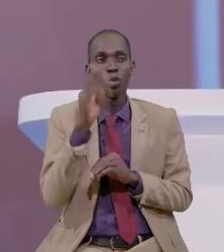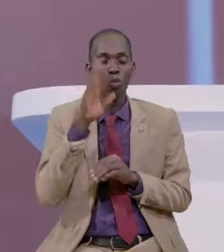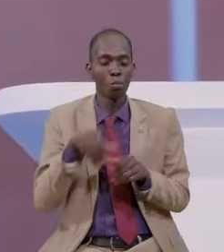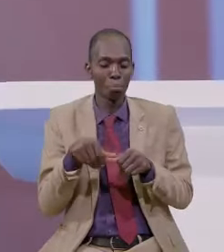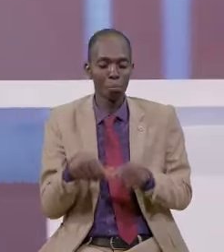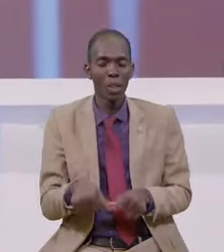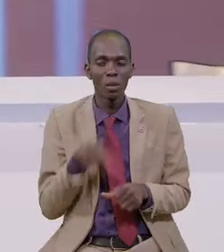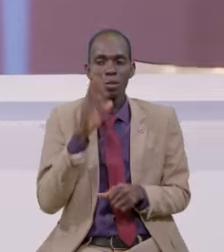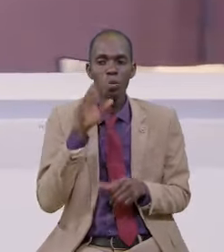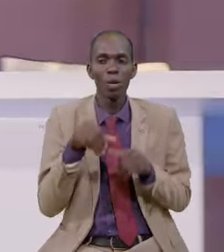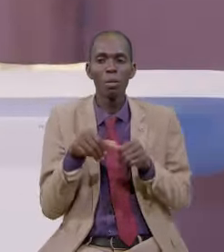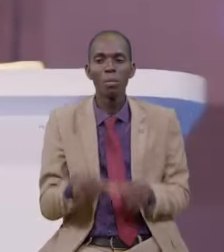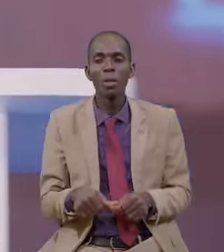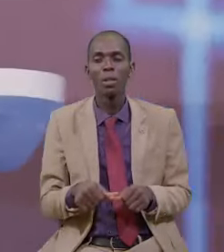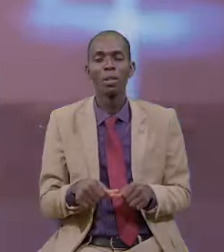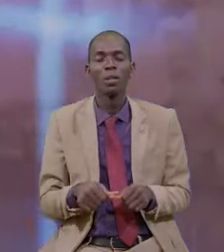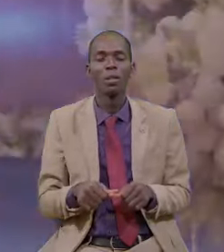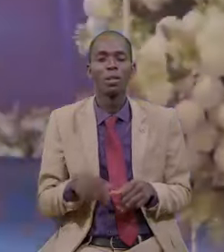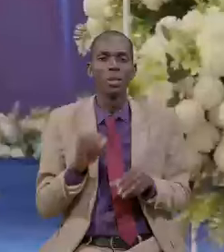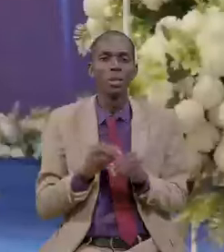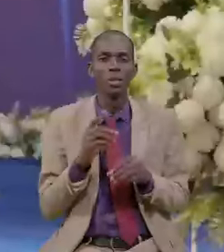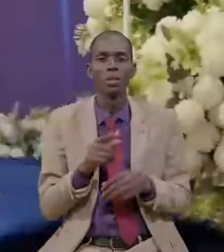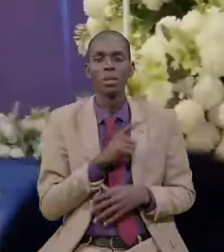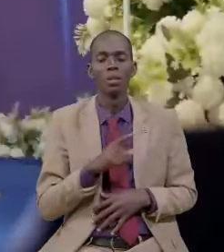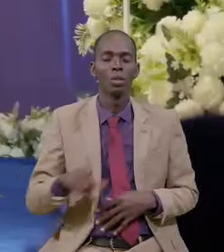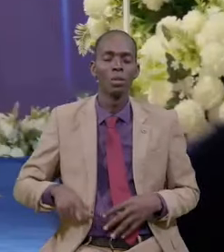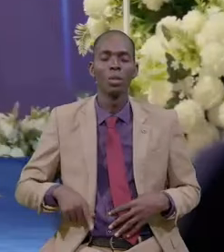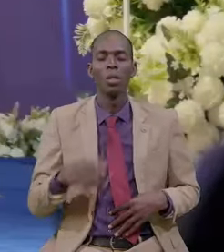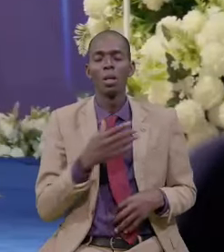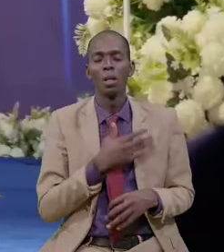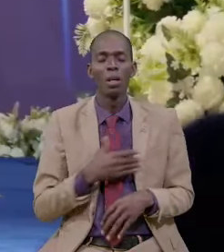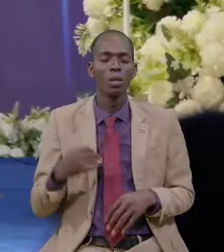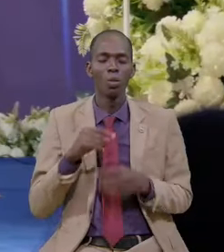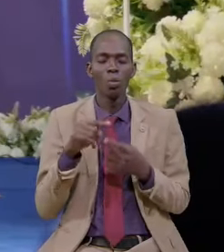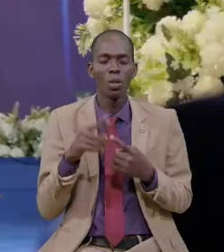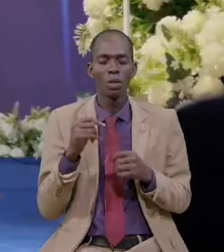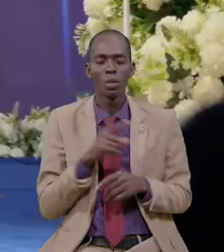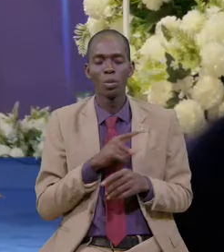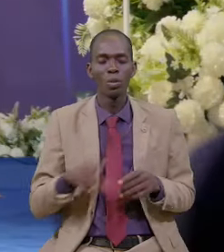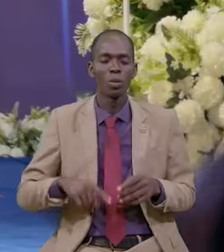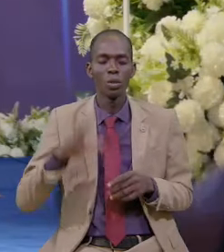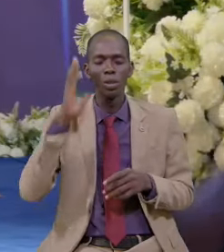remain, abide in the Lord. And when the Lord shall come,